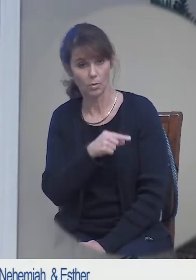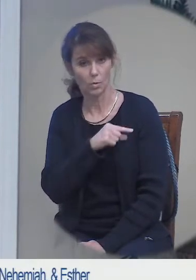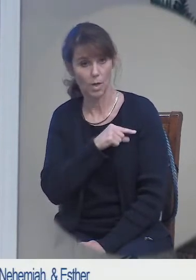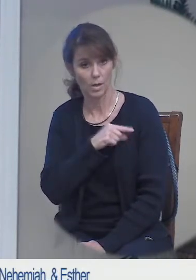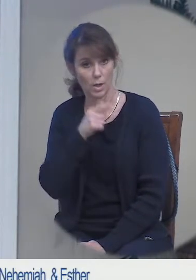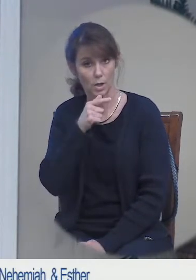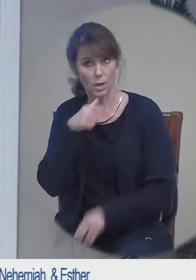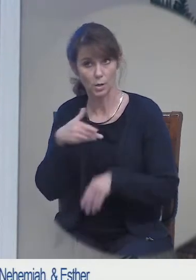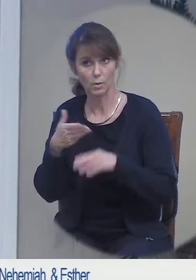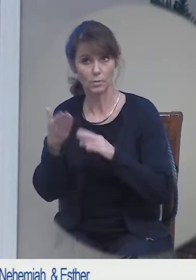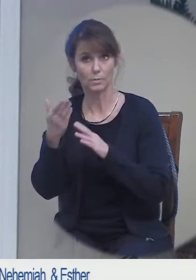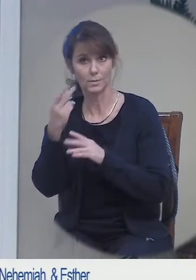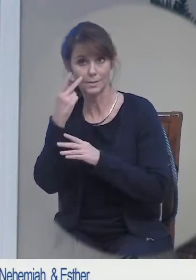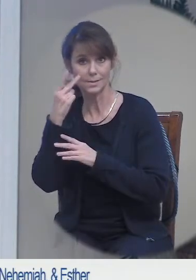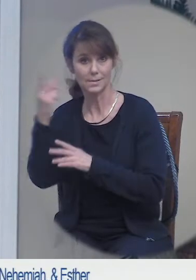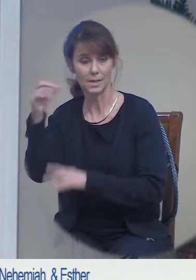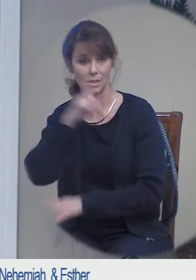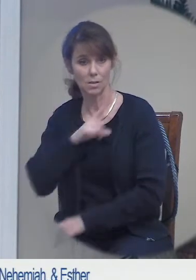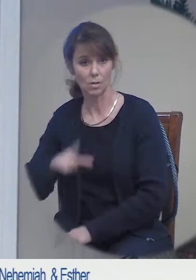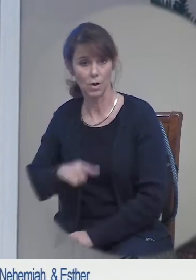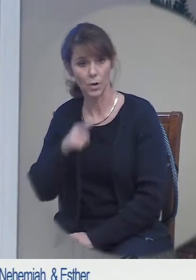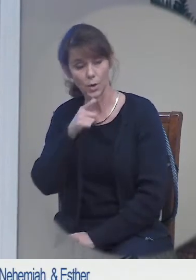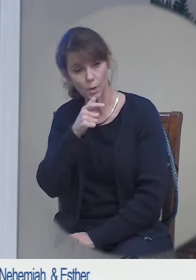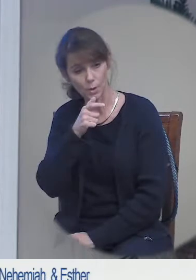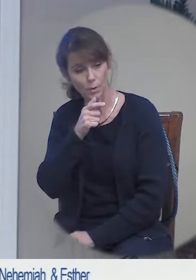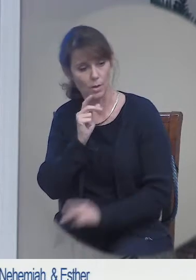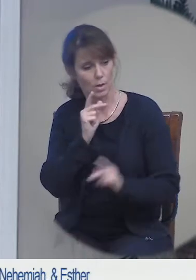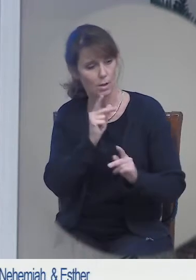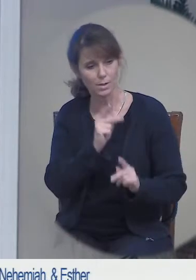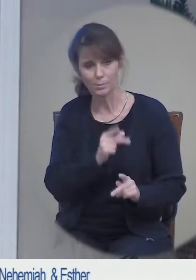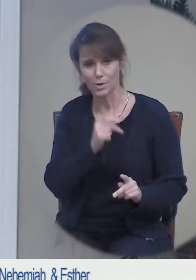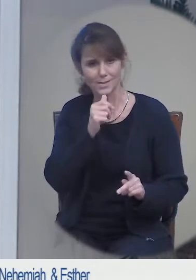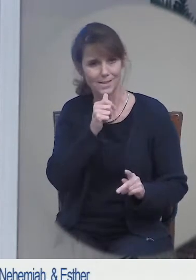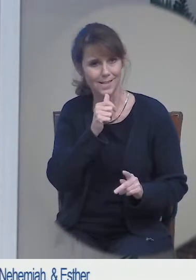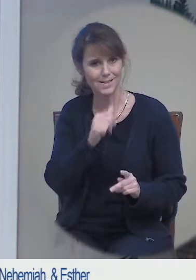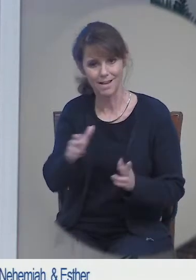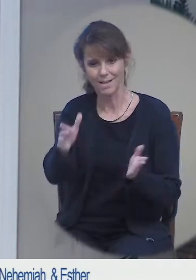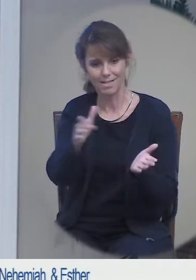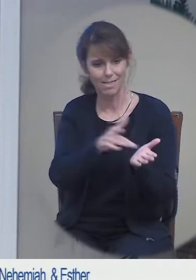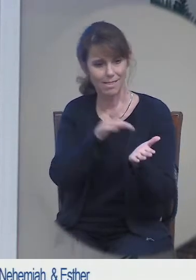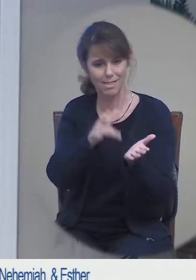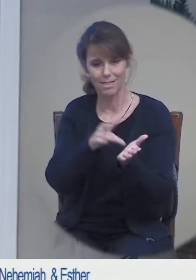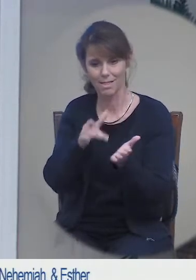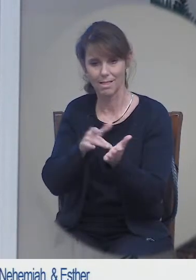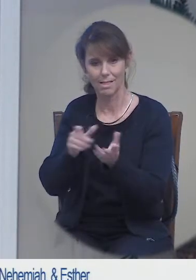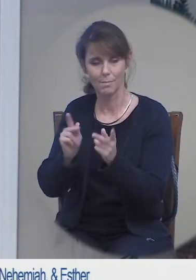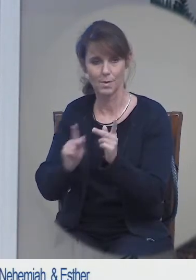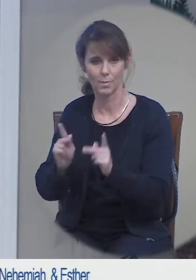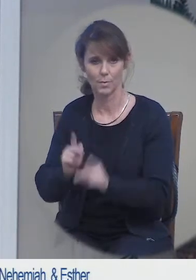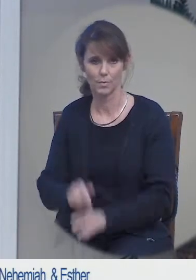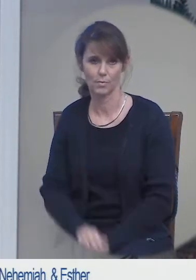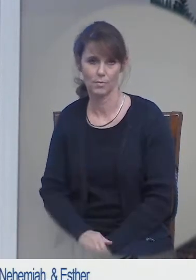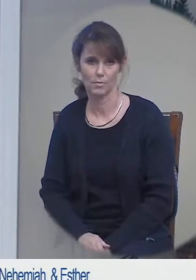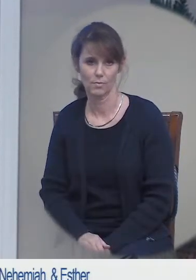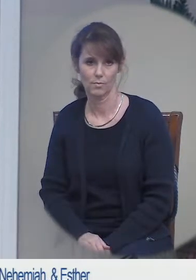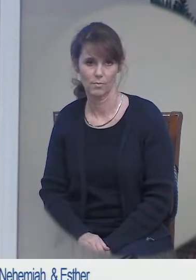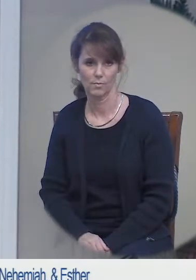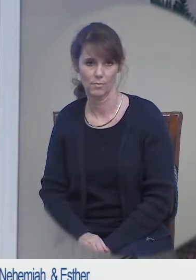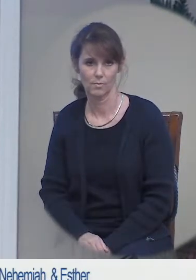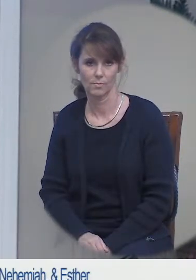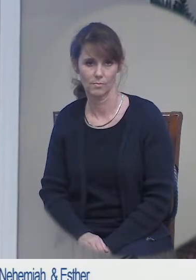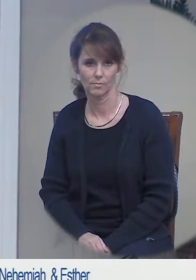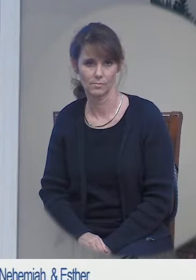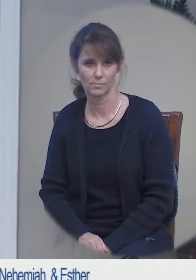out is really the idea of not taking advantage of someone when they're in dire